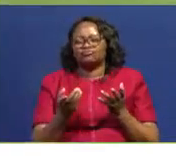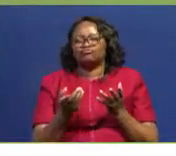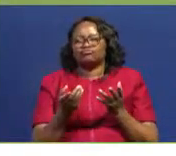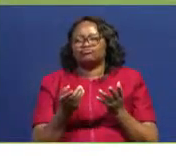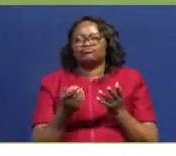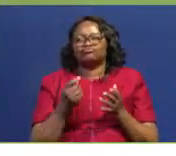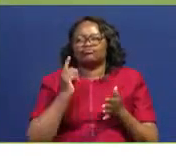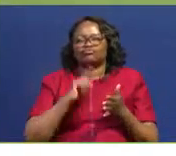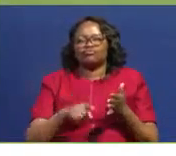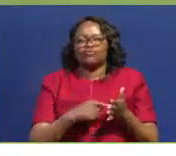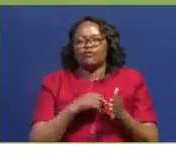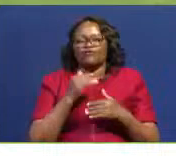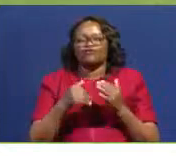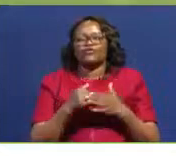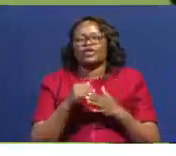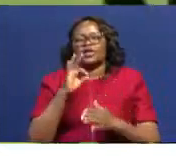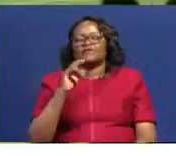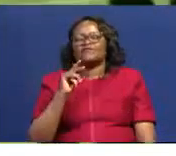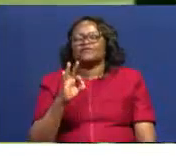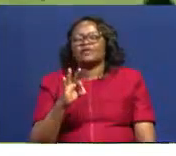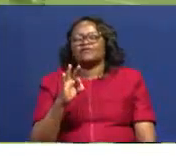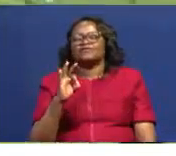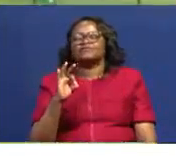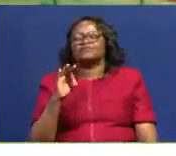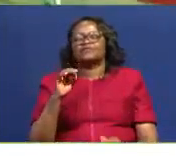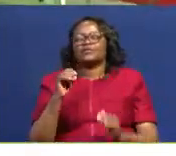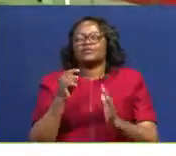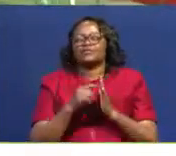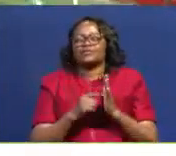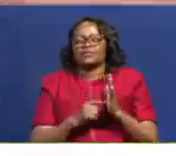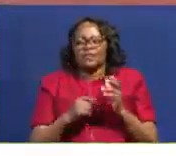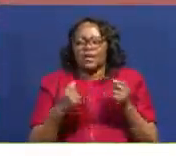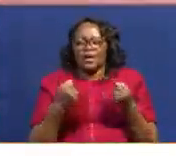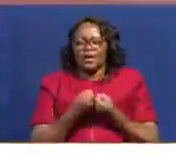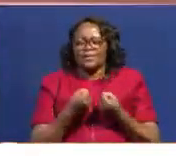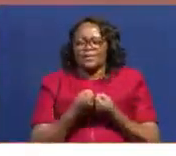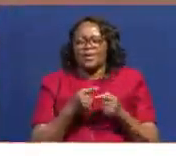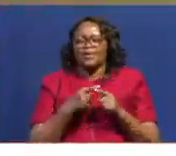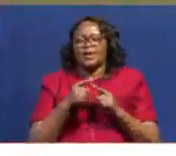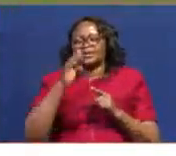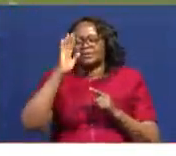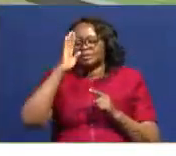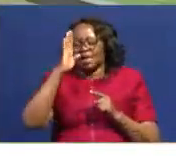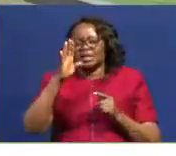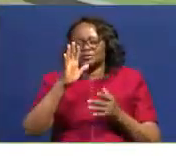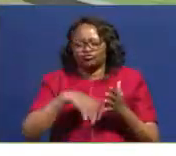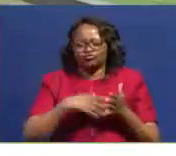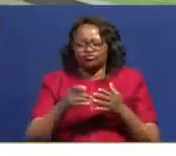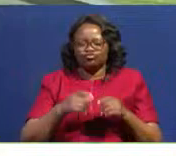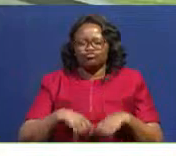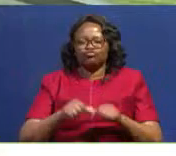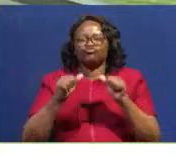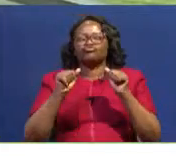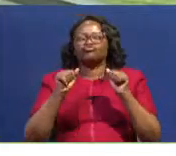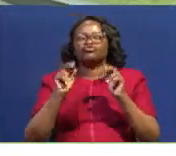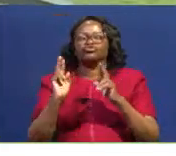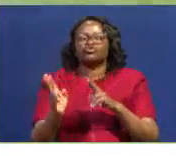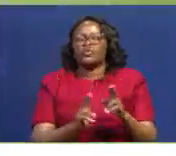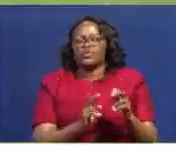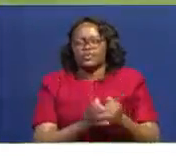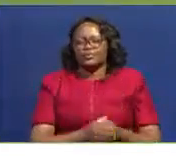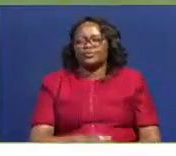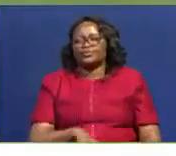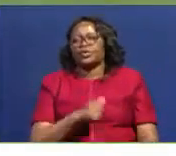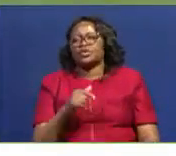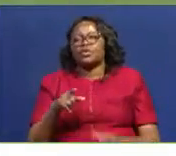the cancellation of all the FKF Premier League matches tomorrow, but the Sunday fixtures will proceed as scheduled. Shabana are set to